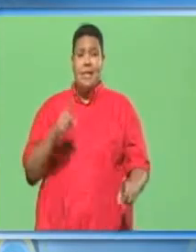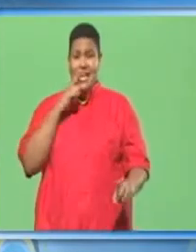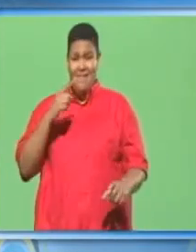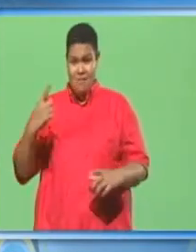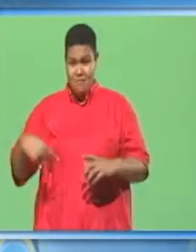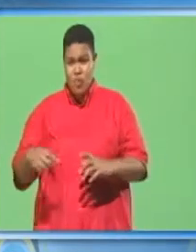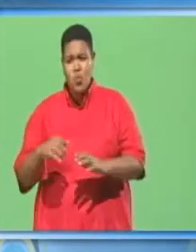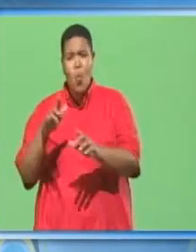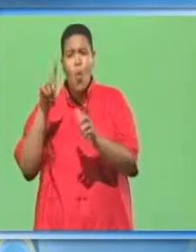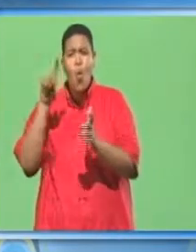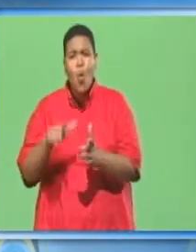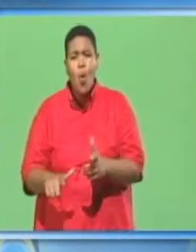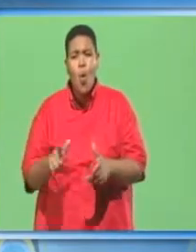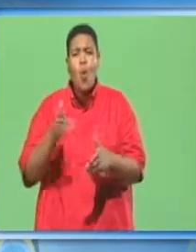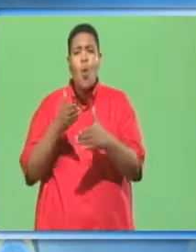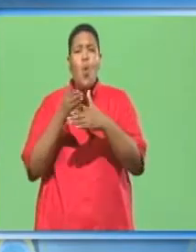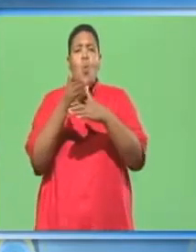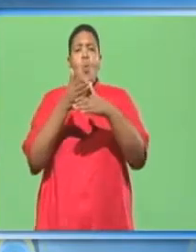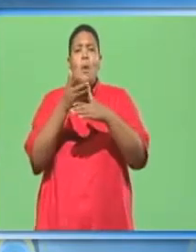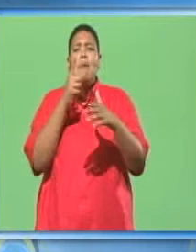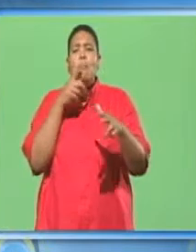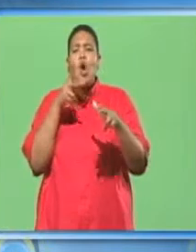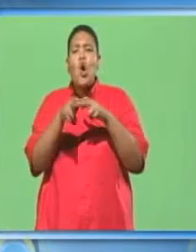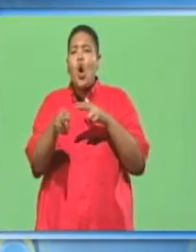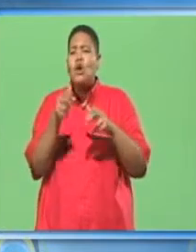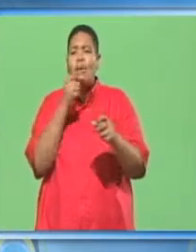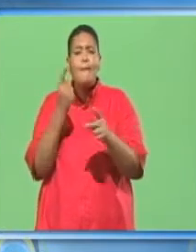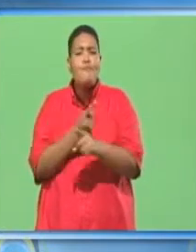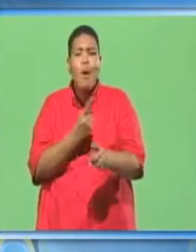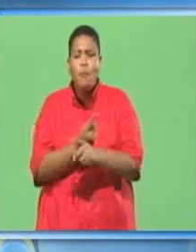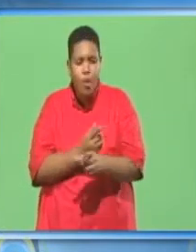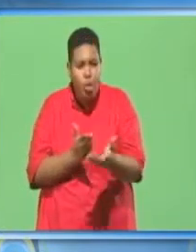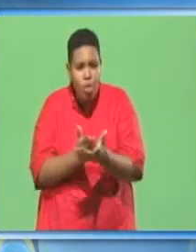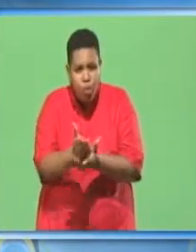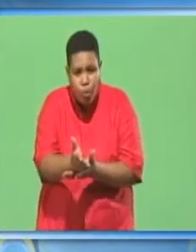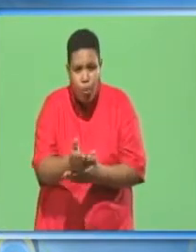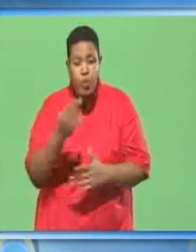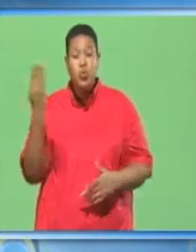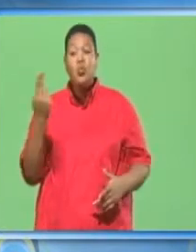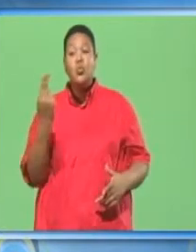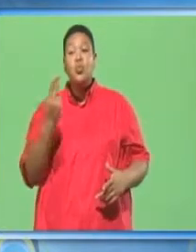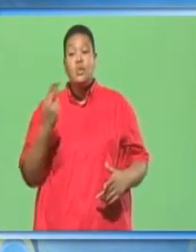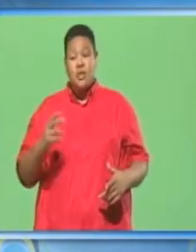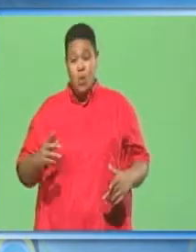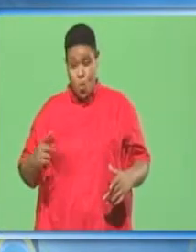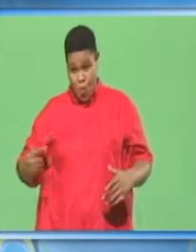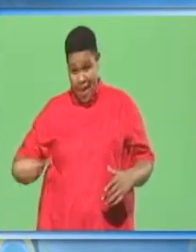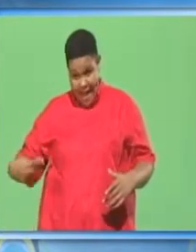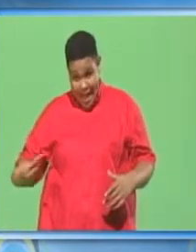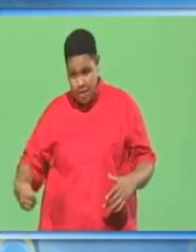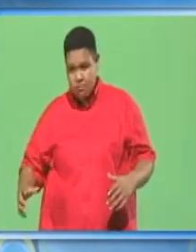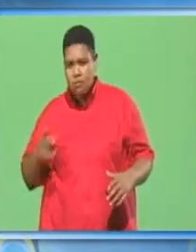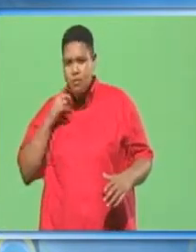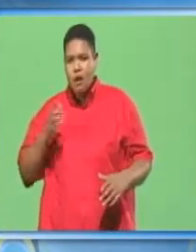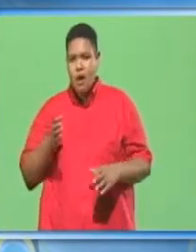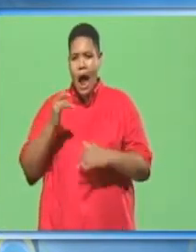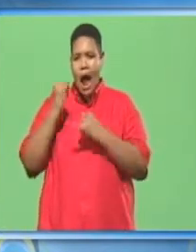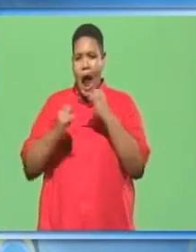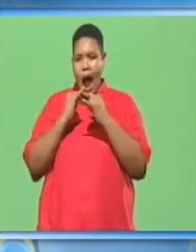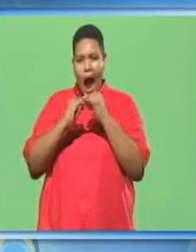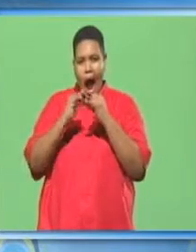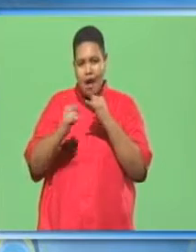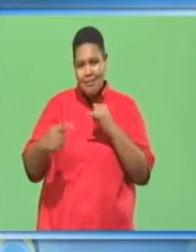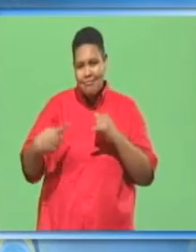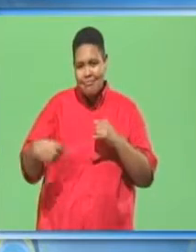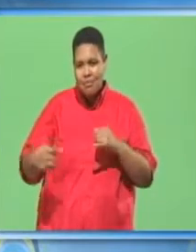it may result in the wood not being cut right through. Use the blade adjustment wheel to raise the blade to your desired